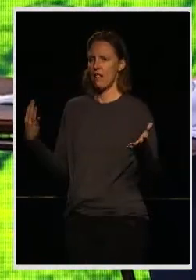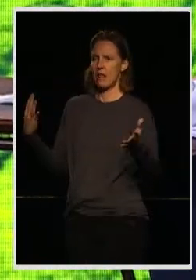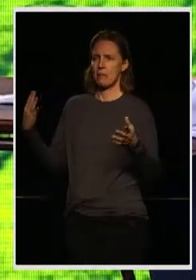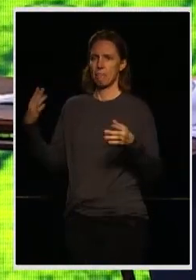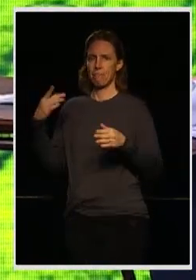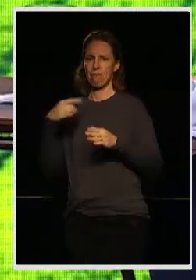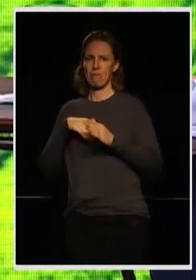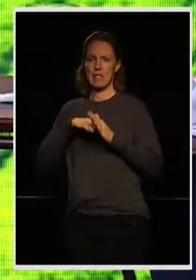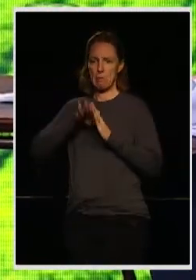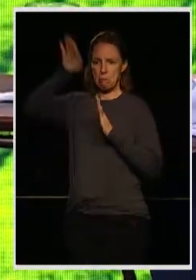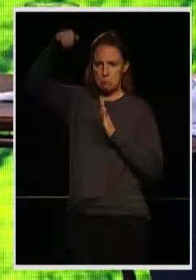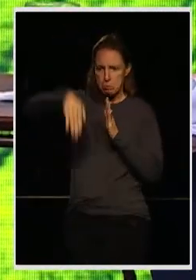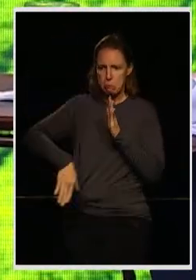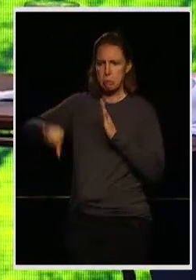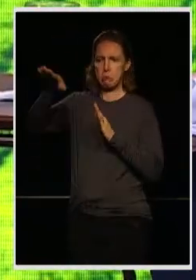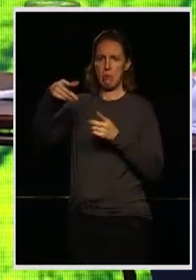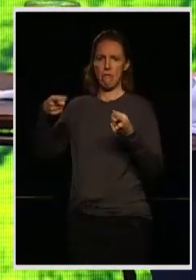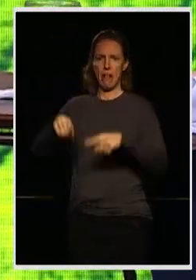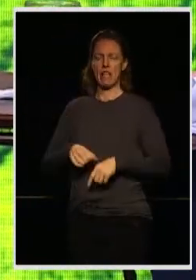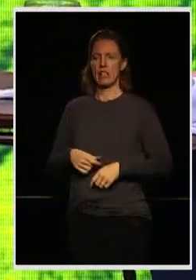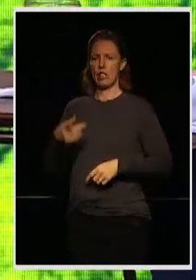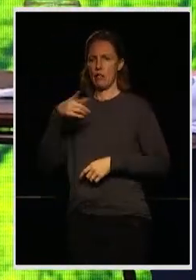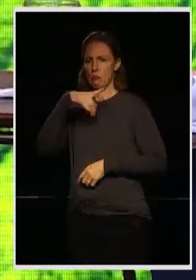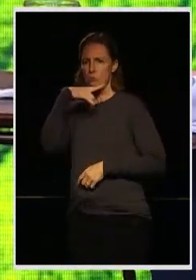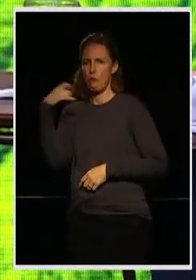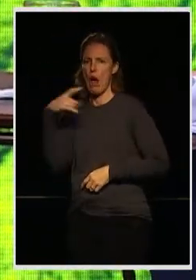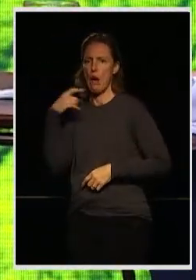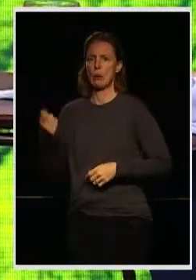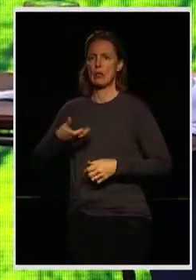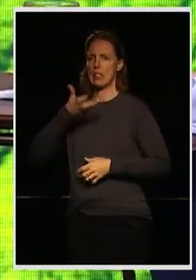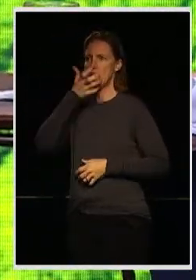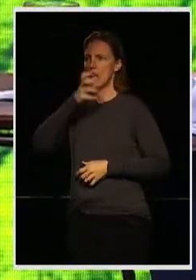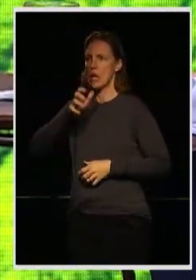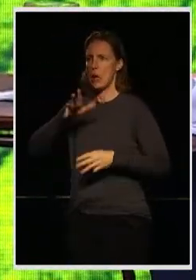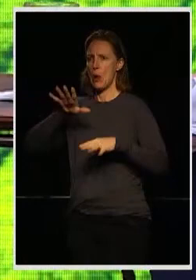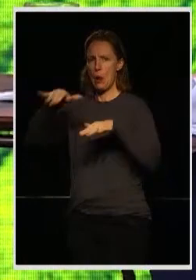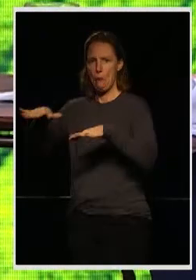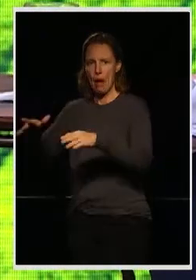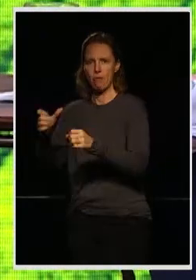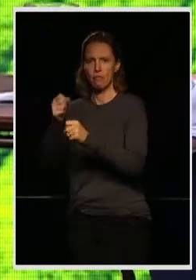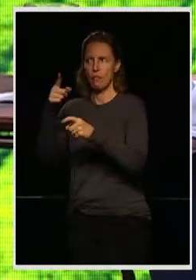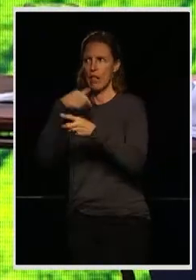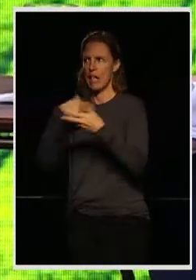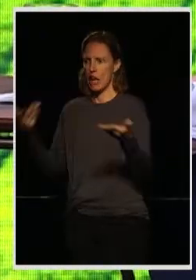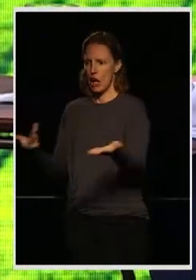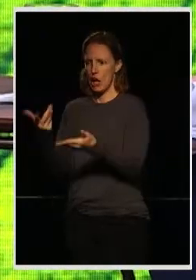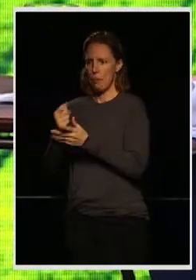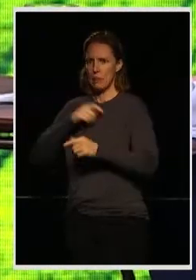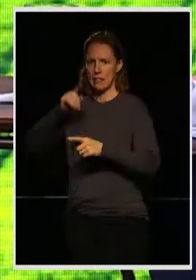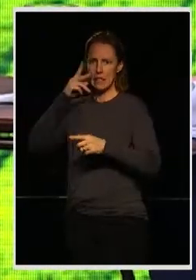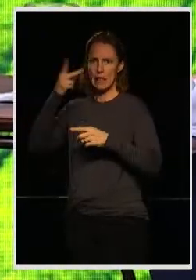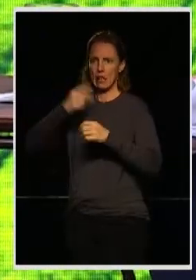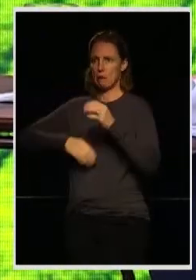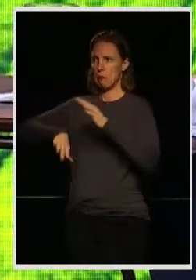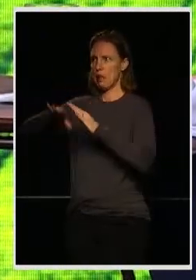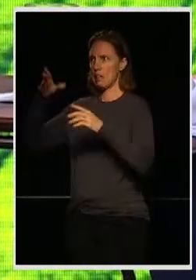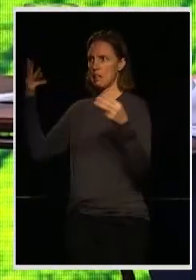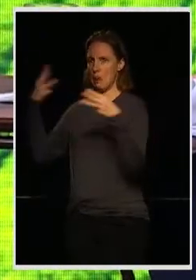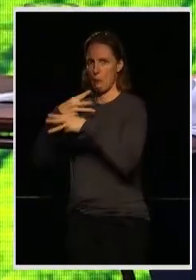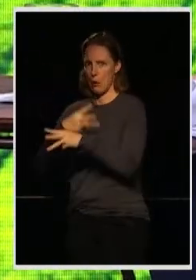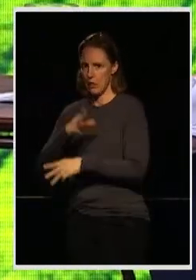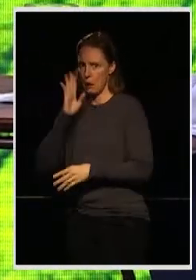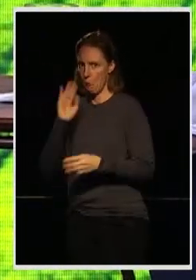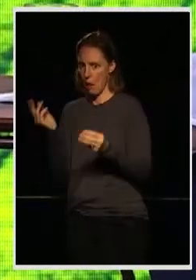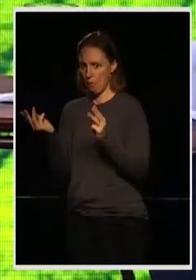extreme events, droughts, wildfires, heat waves. Right here in New York, we're seeing it. We're seeing it around the globe. It's getting worse, and it's going to